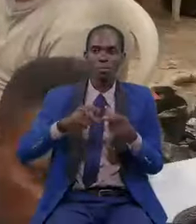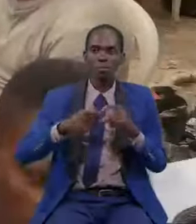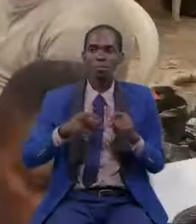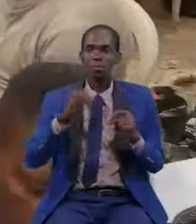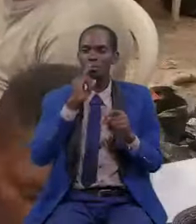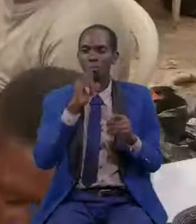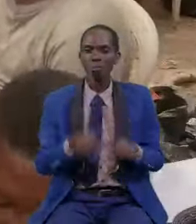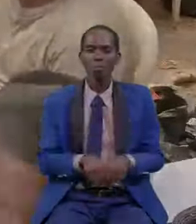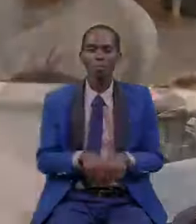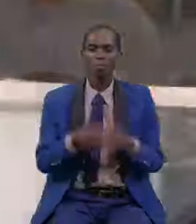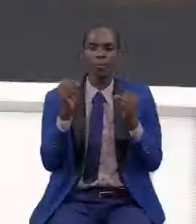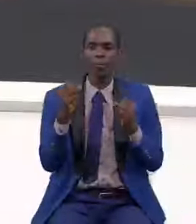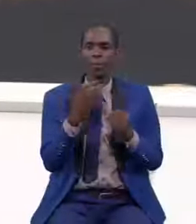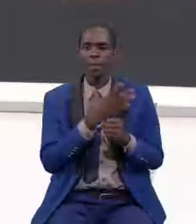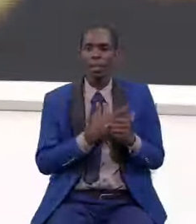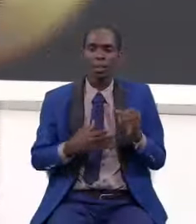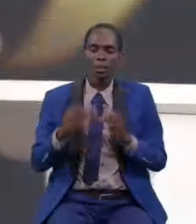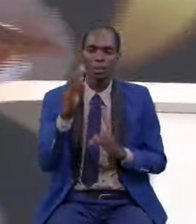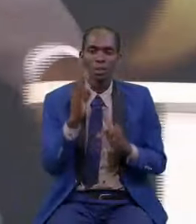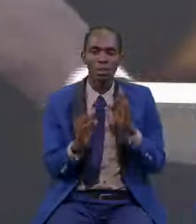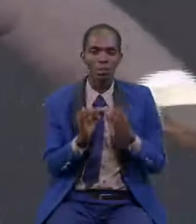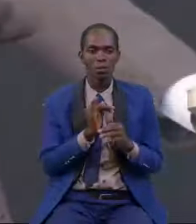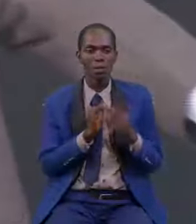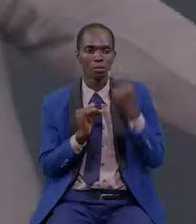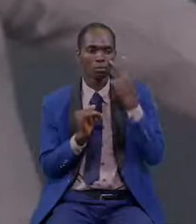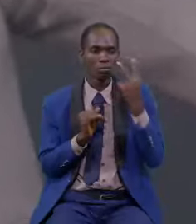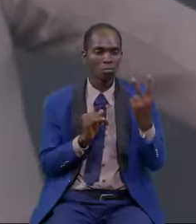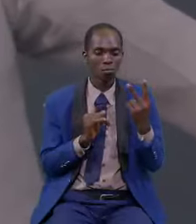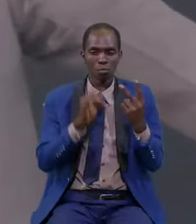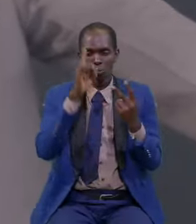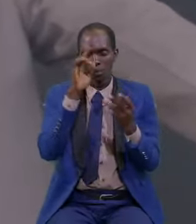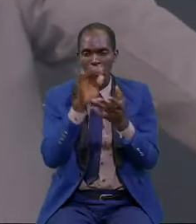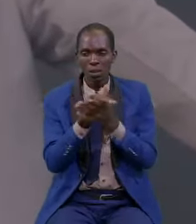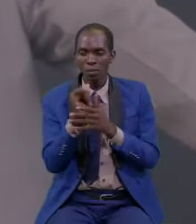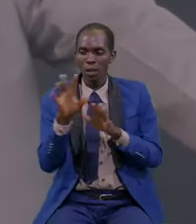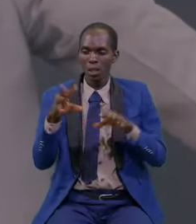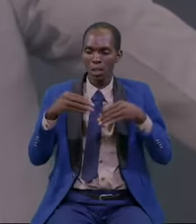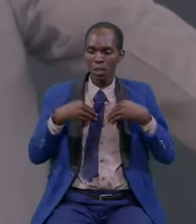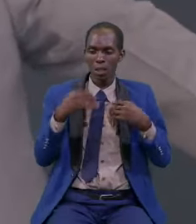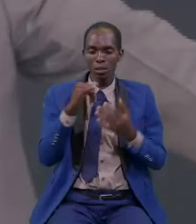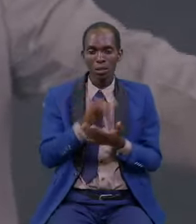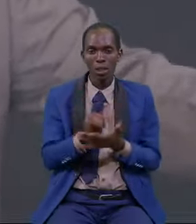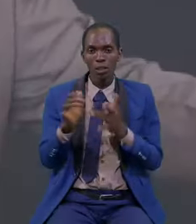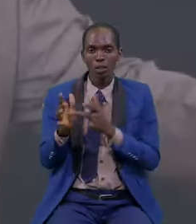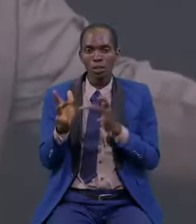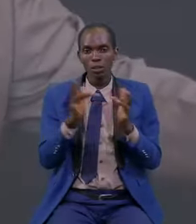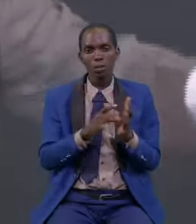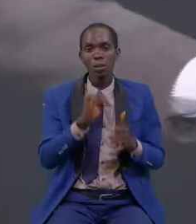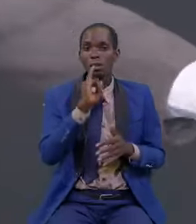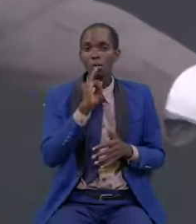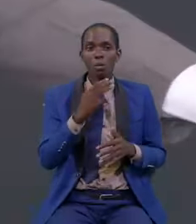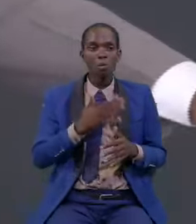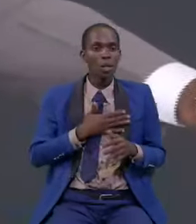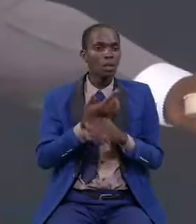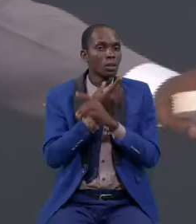see, if I believe, if I accept that Jesus is my deliverer, all